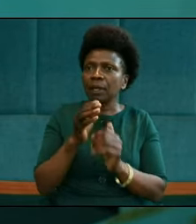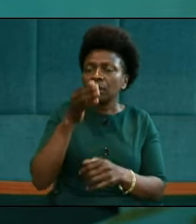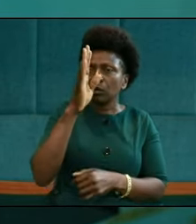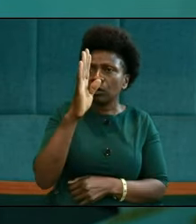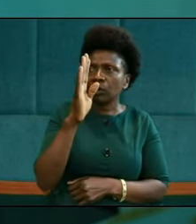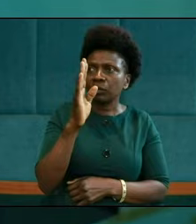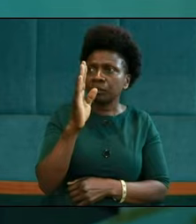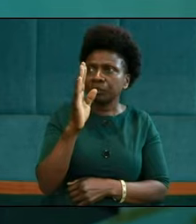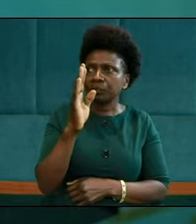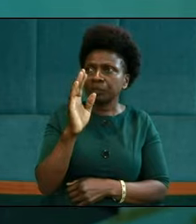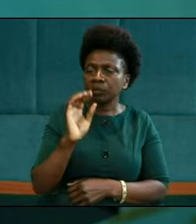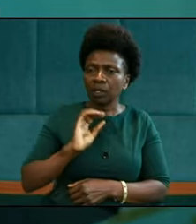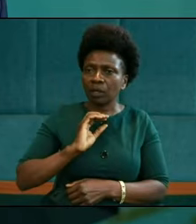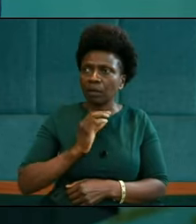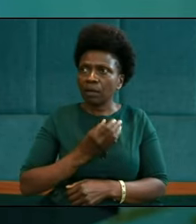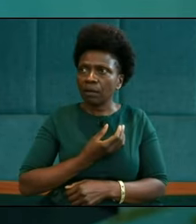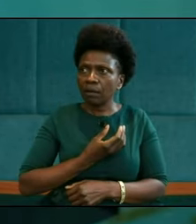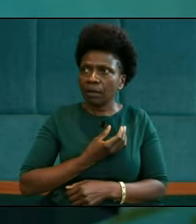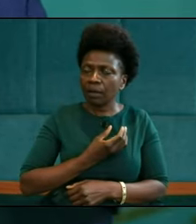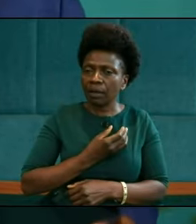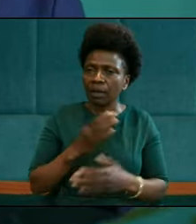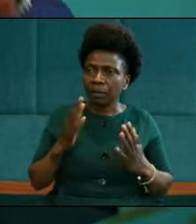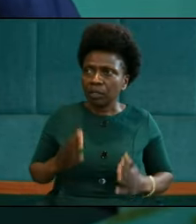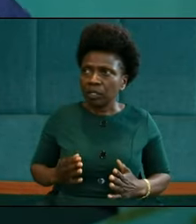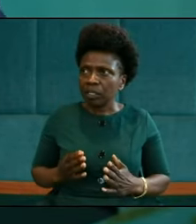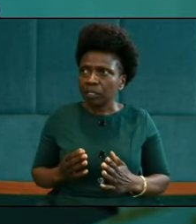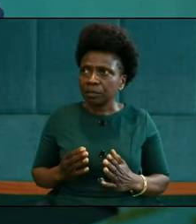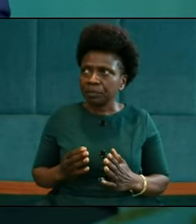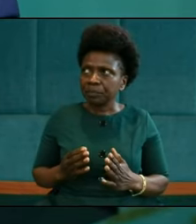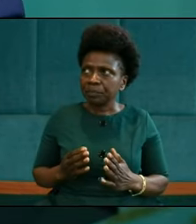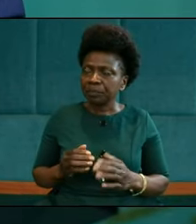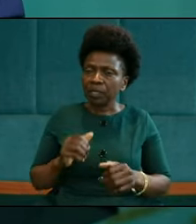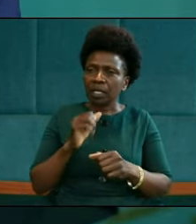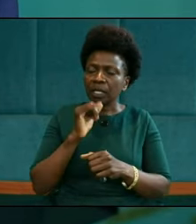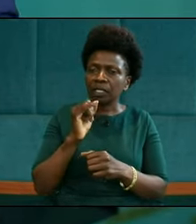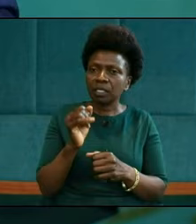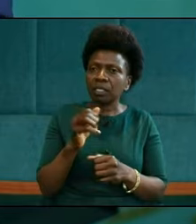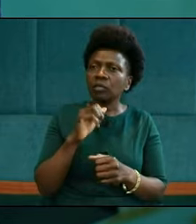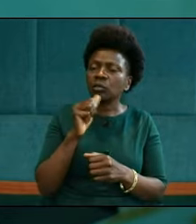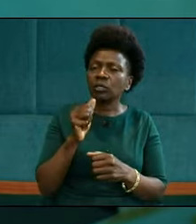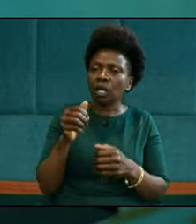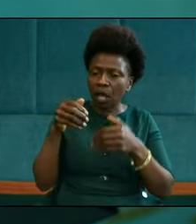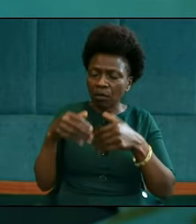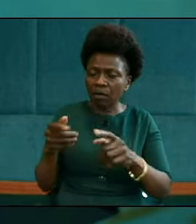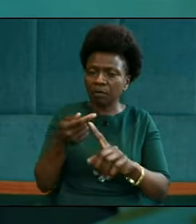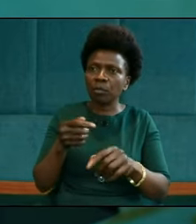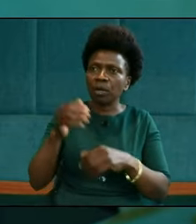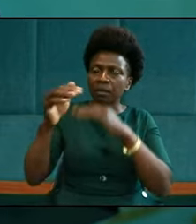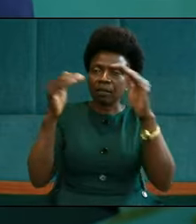God, our God, is not a God who lives in heaven and away from the earth. God